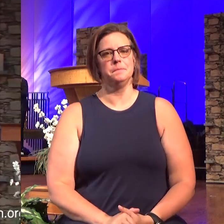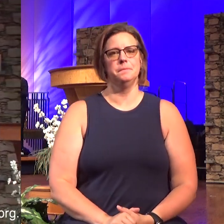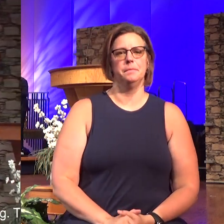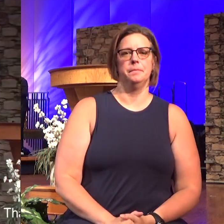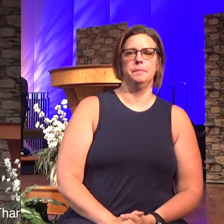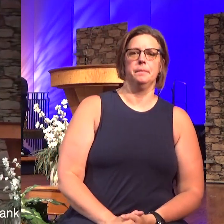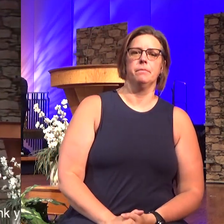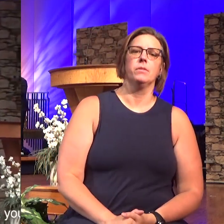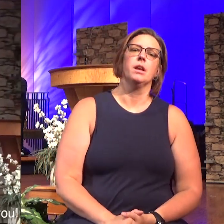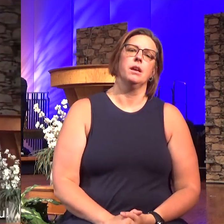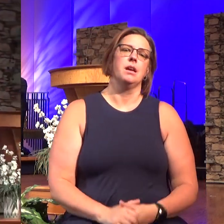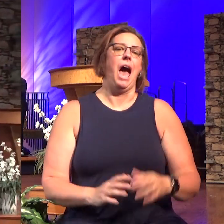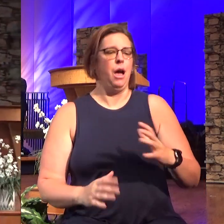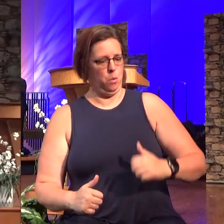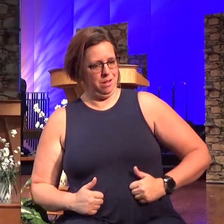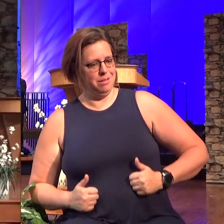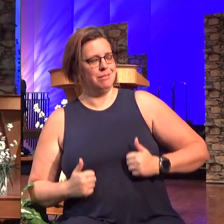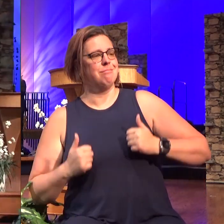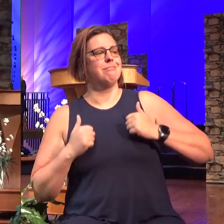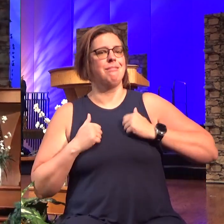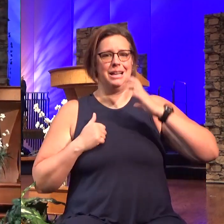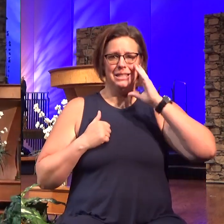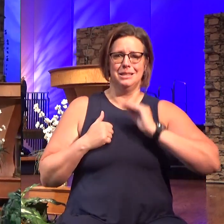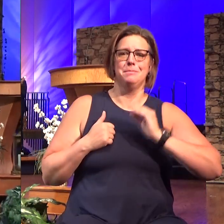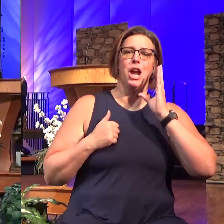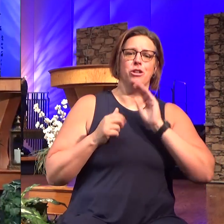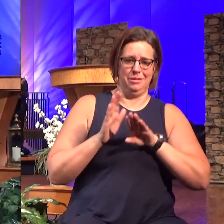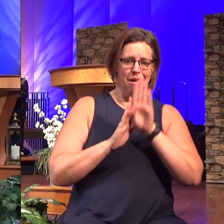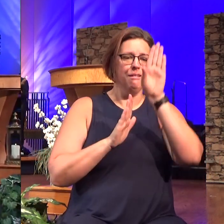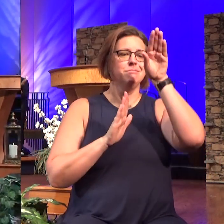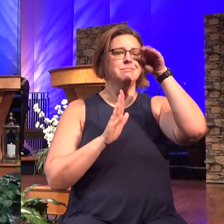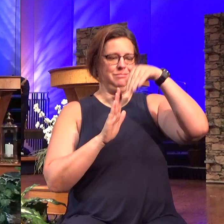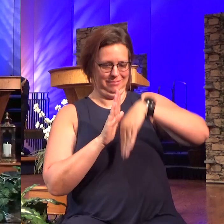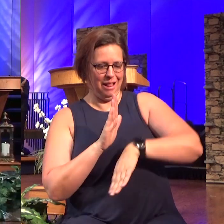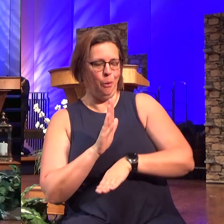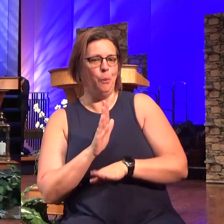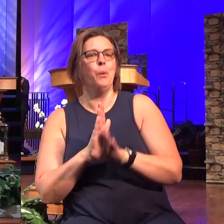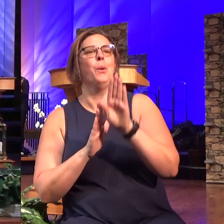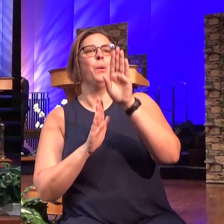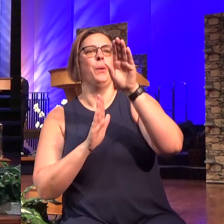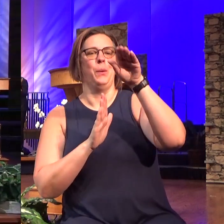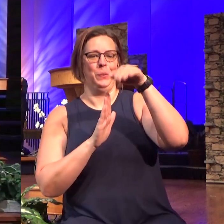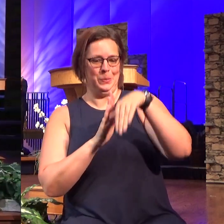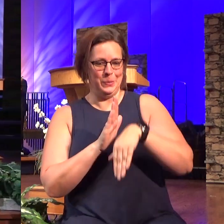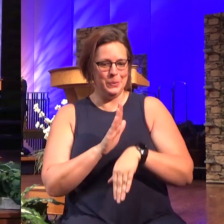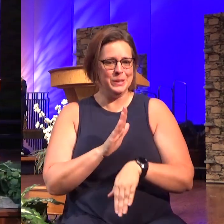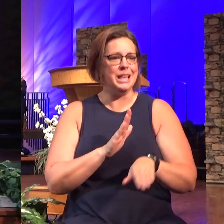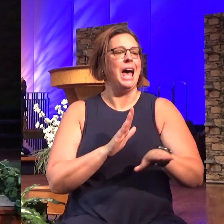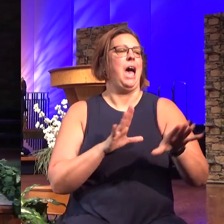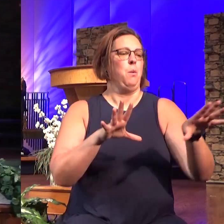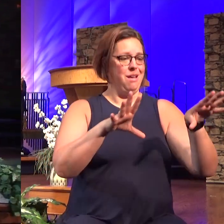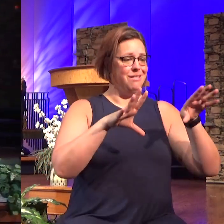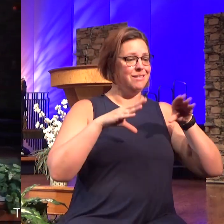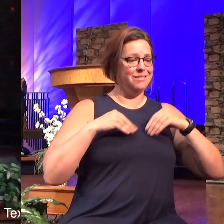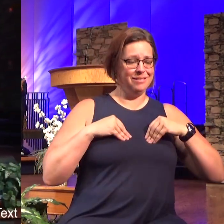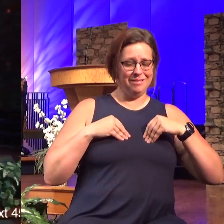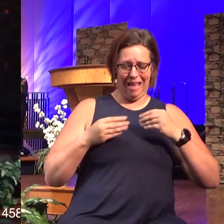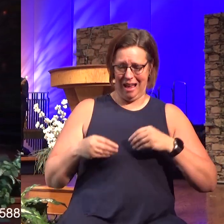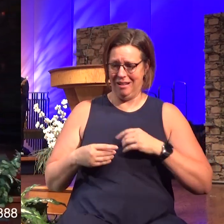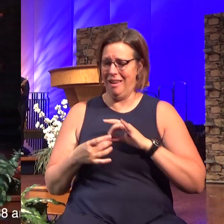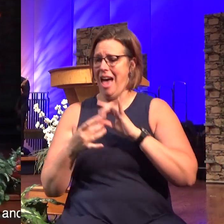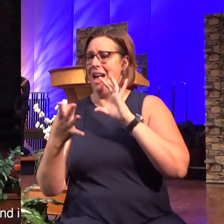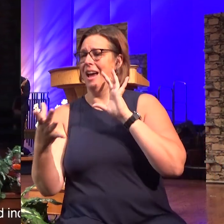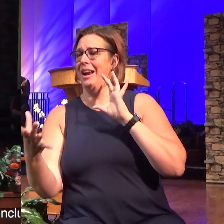To the ups and downs, the highs and lows, to the taking in and the letting